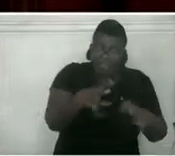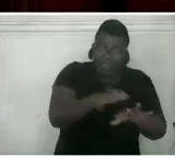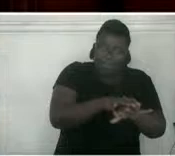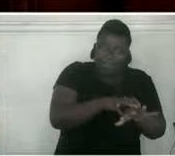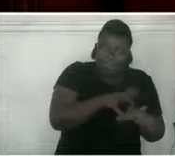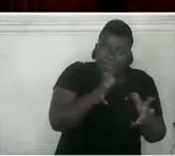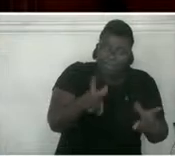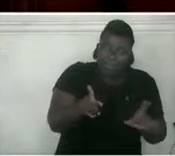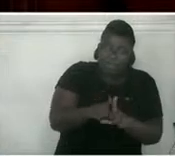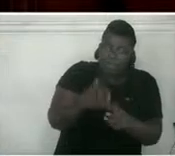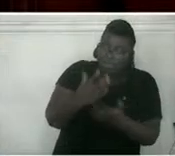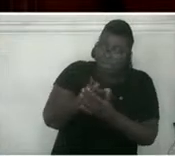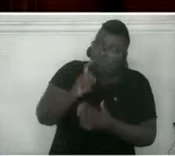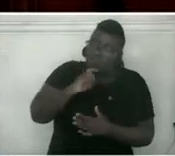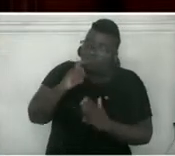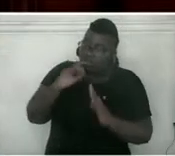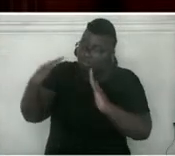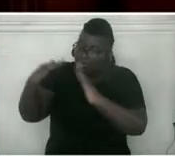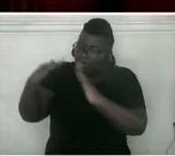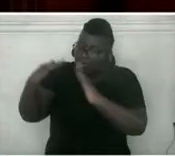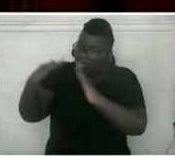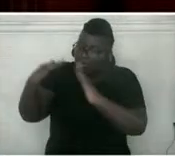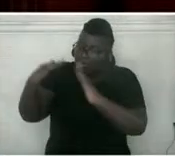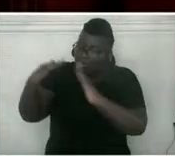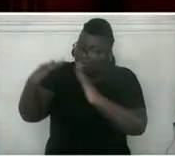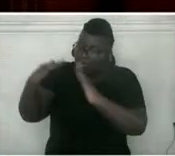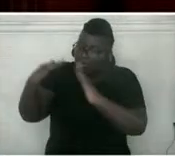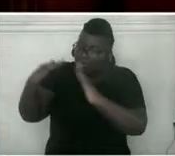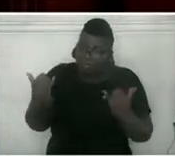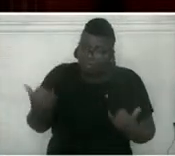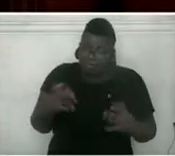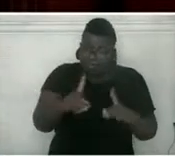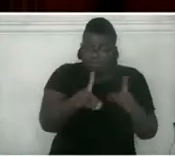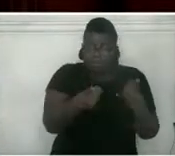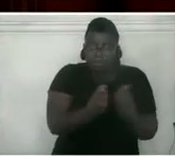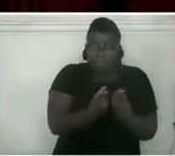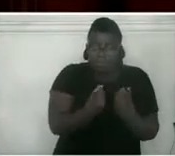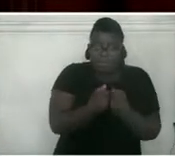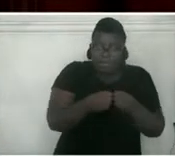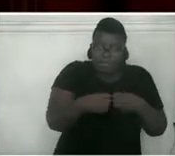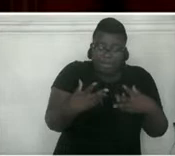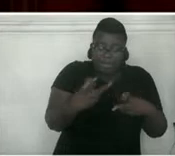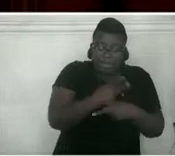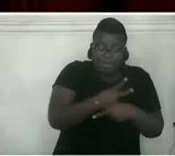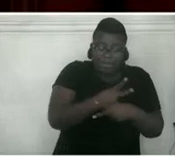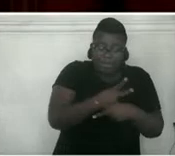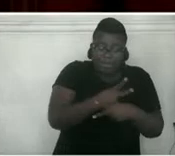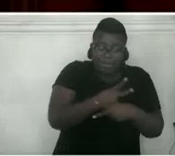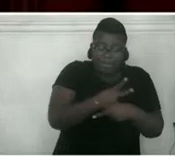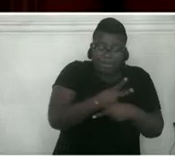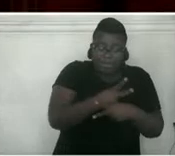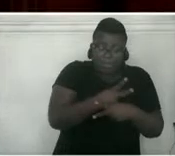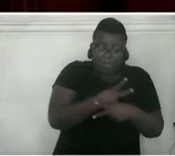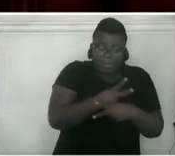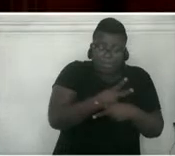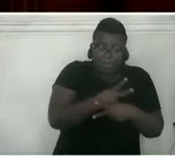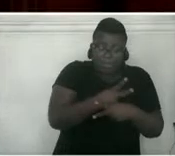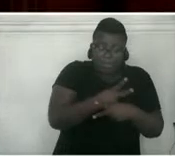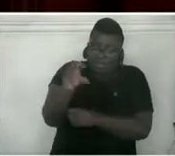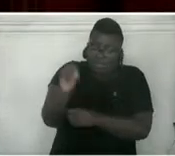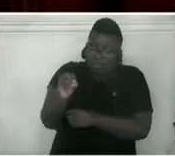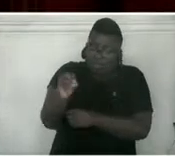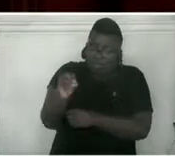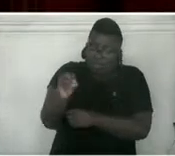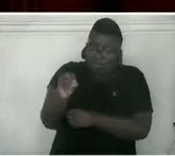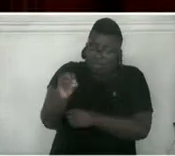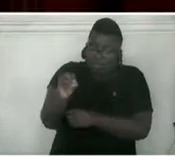household consumption. The department has started producing its own agronomic seeds to